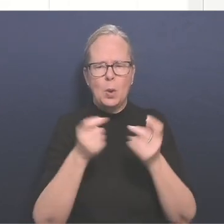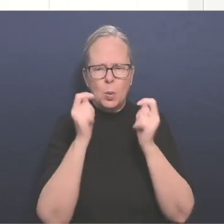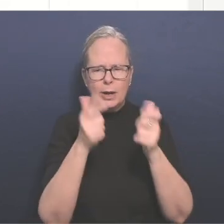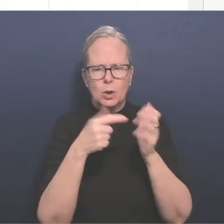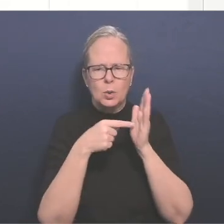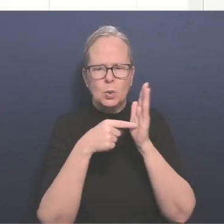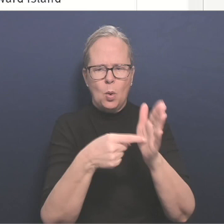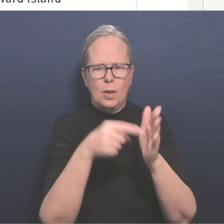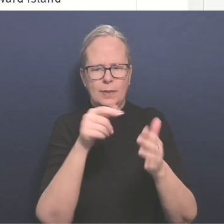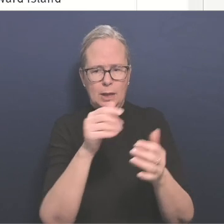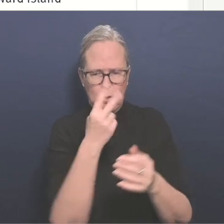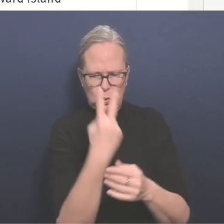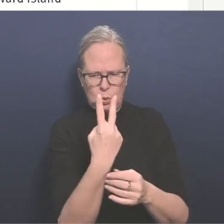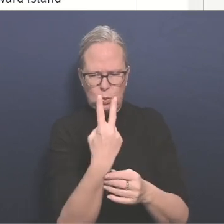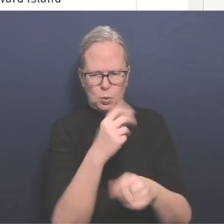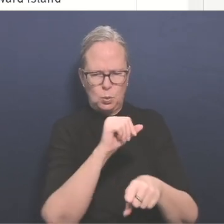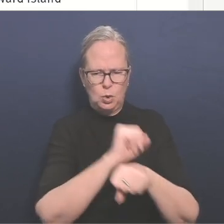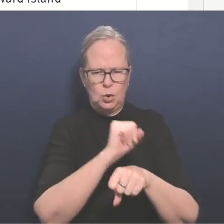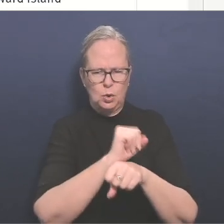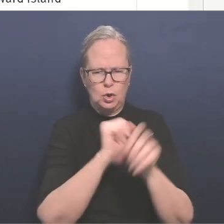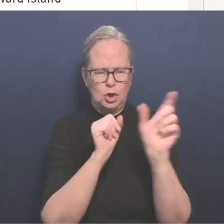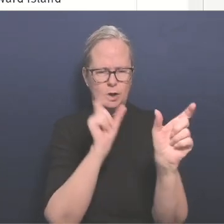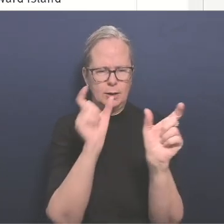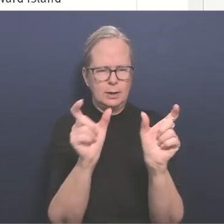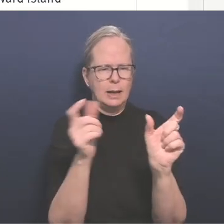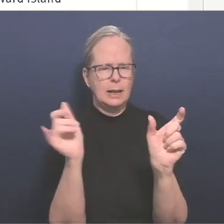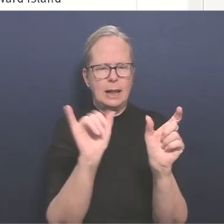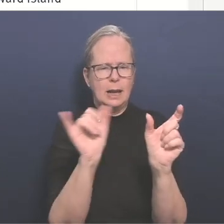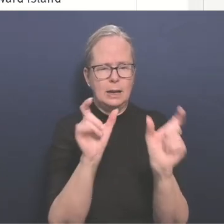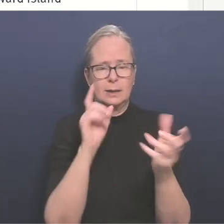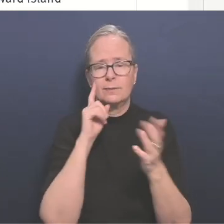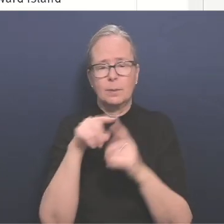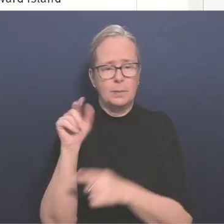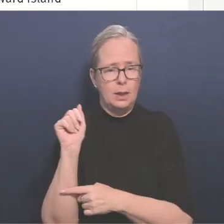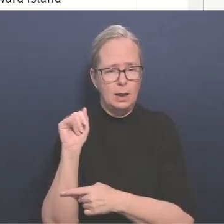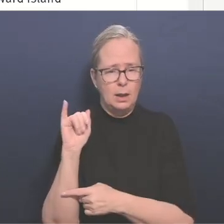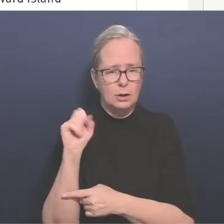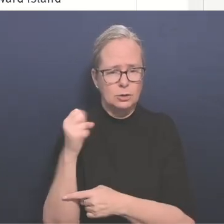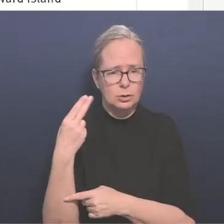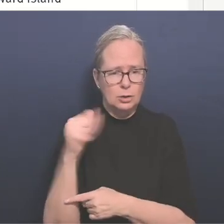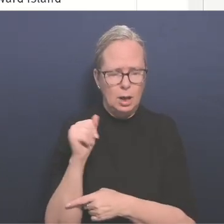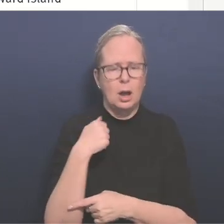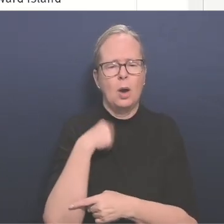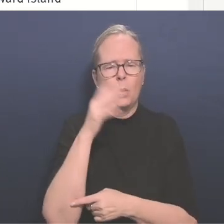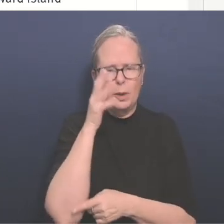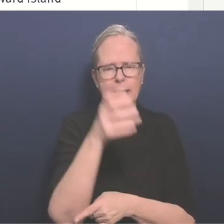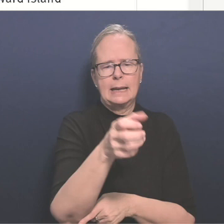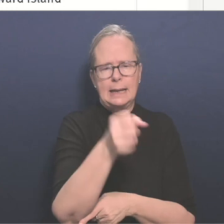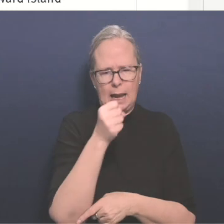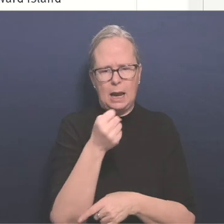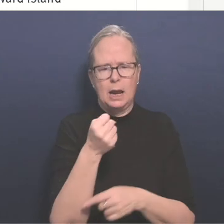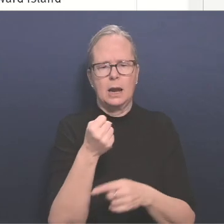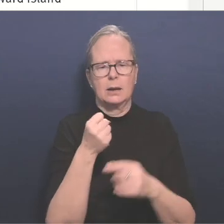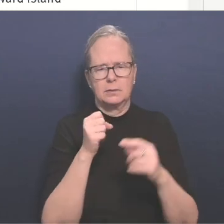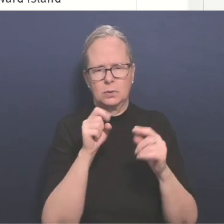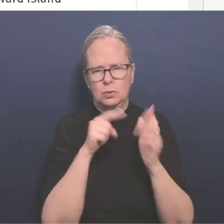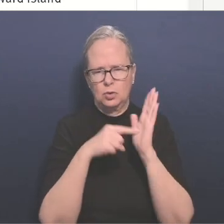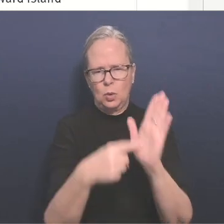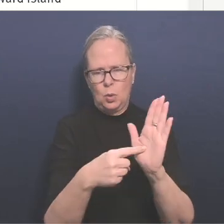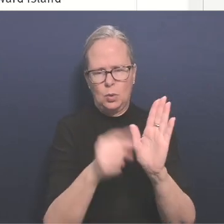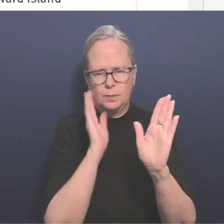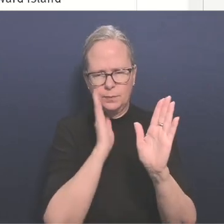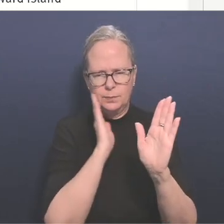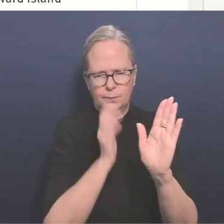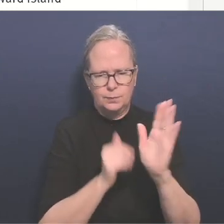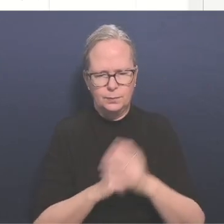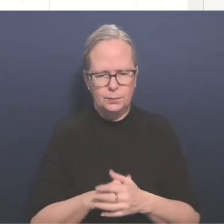the Ontario. If for instance your client lives in Alberta, for instance, you select Alberta. So for